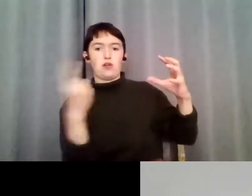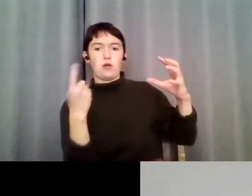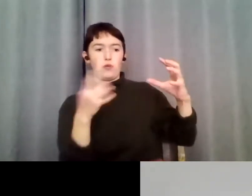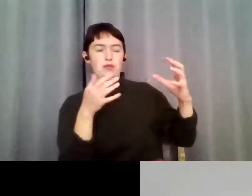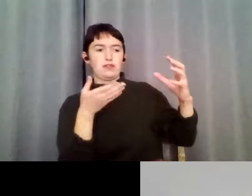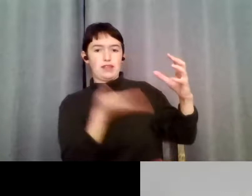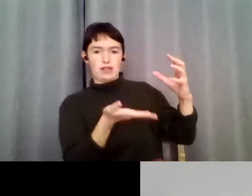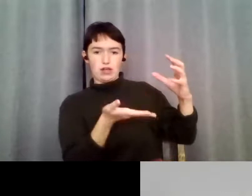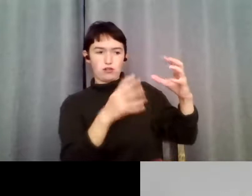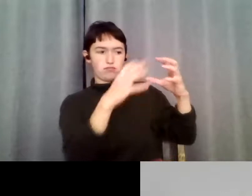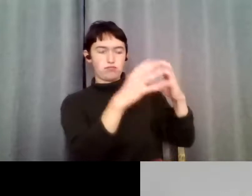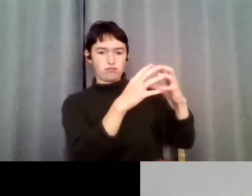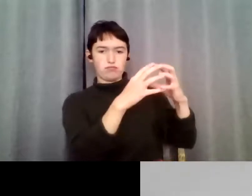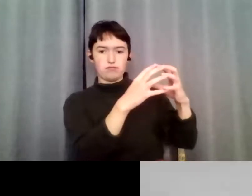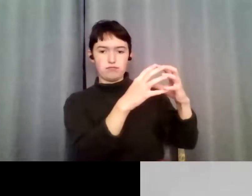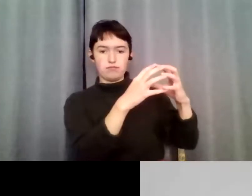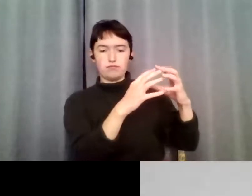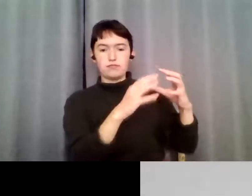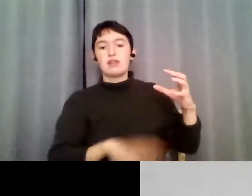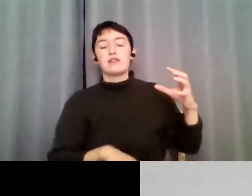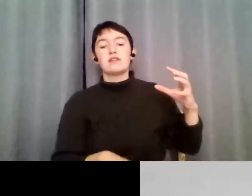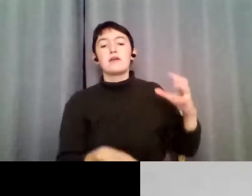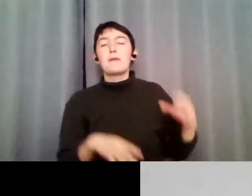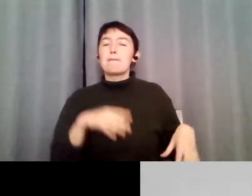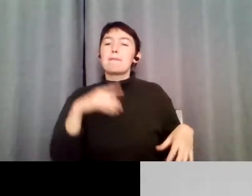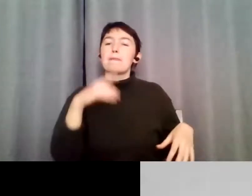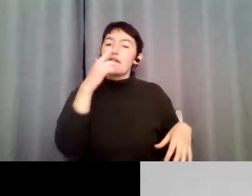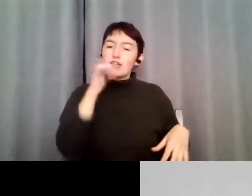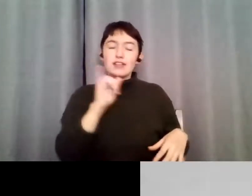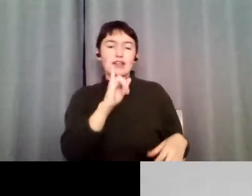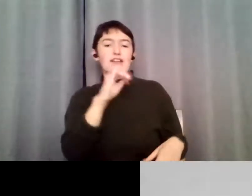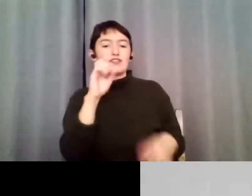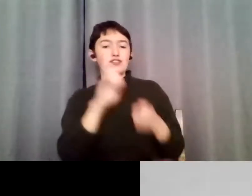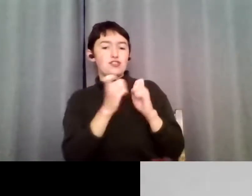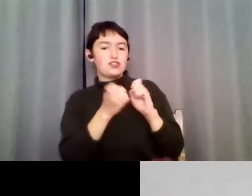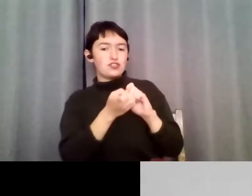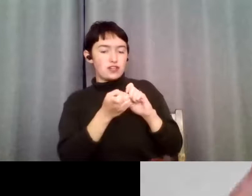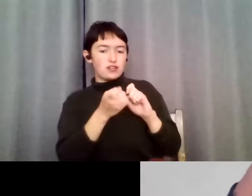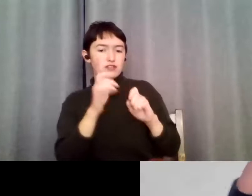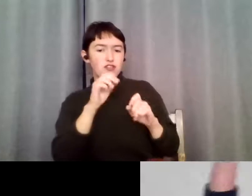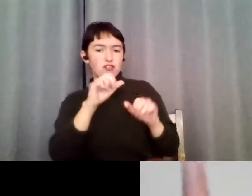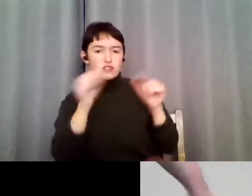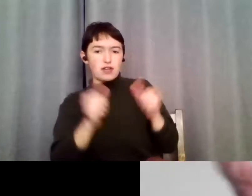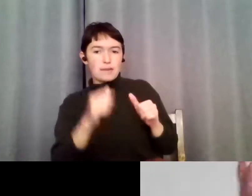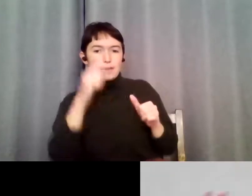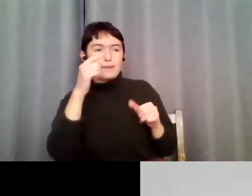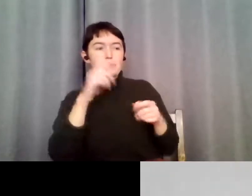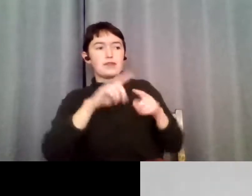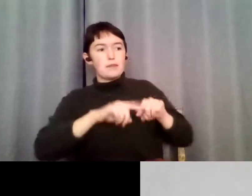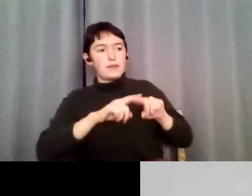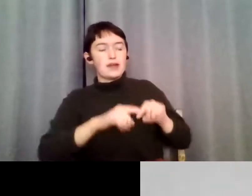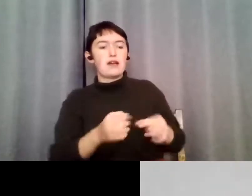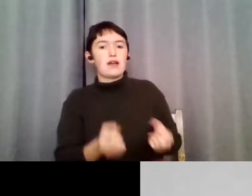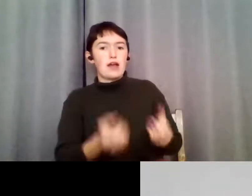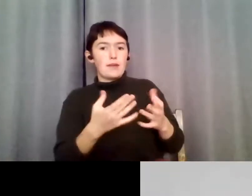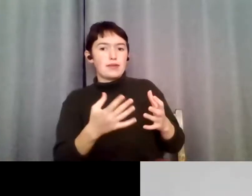changes shape because depending on which parts of it are lit up. So if you imagine the moon is like a ball in the